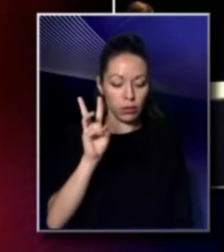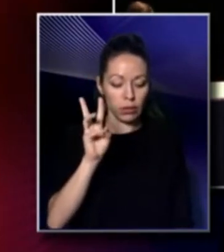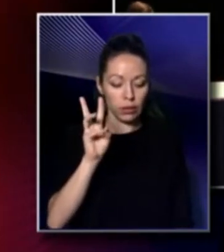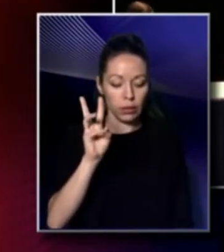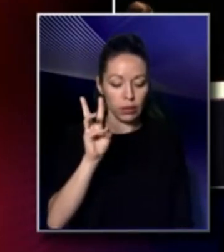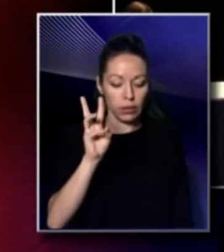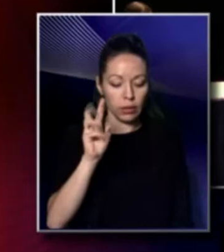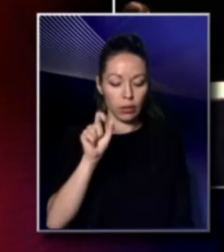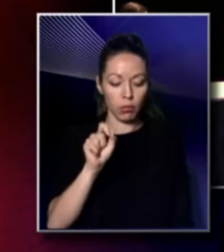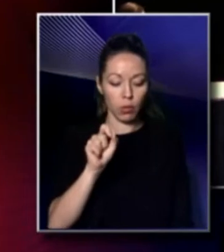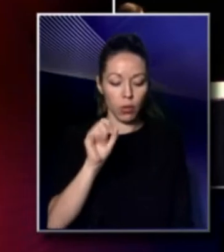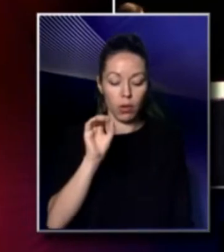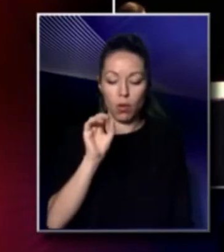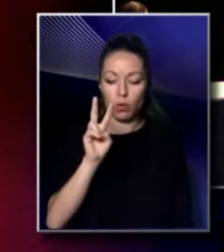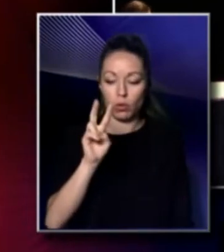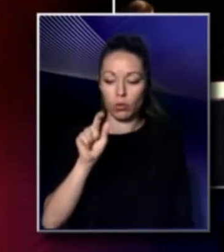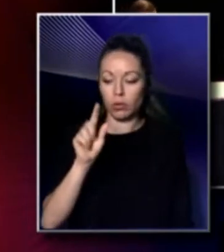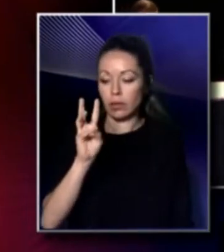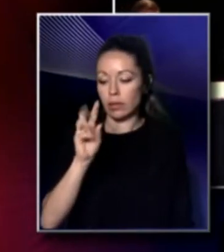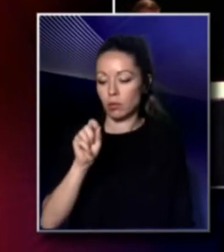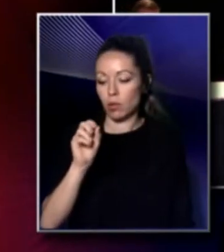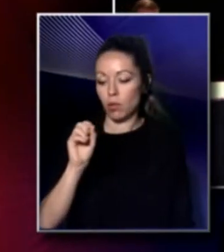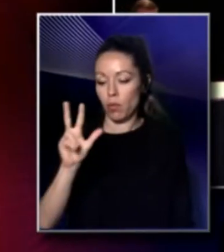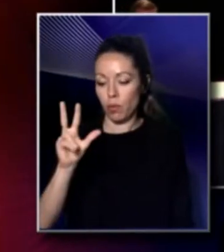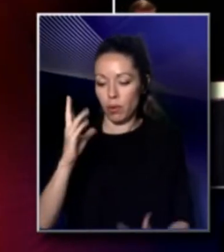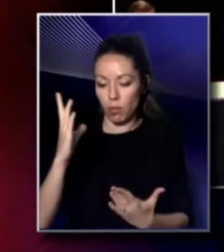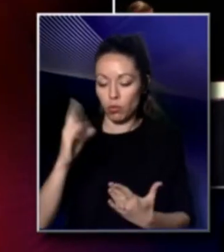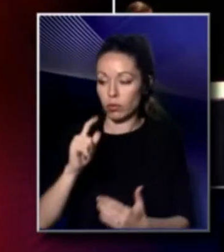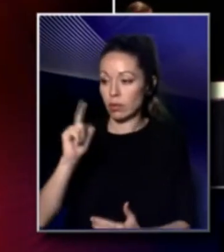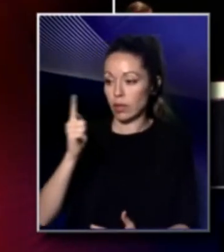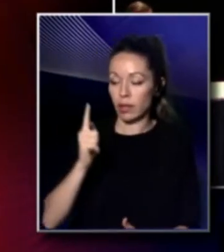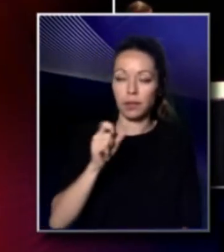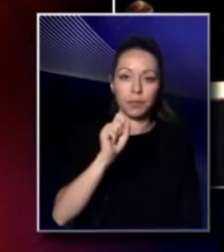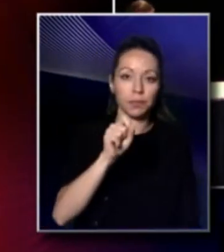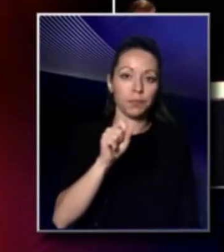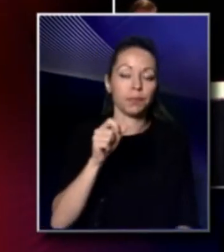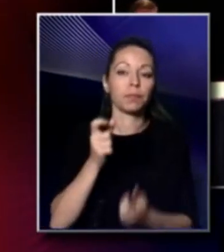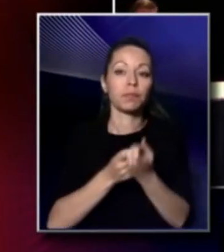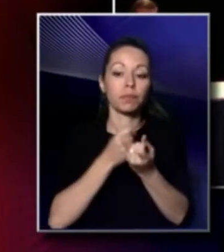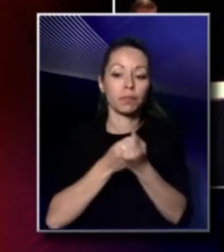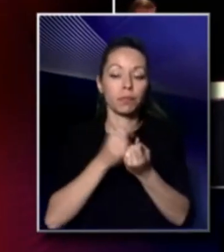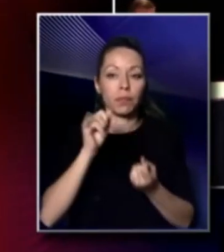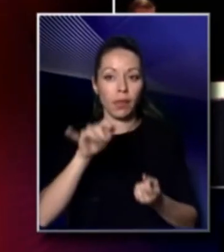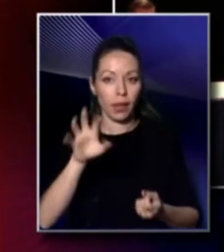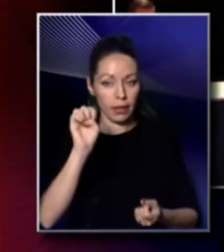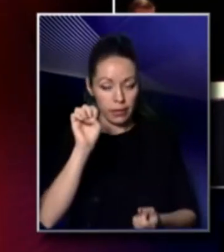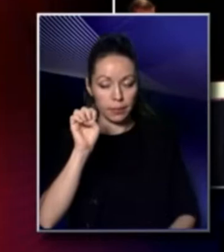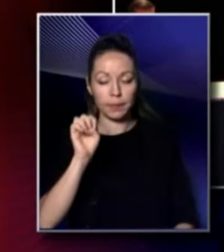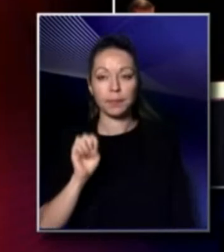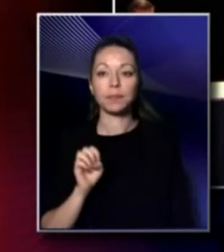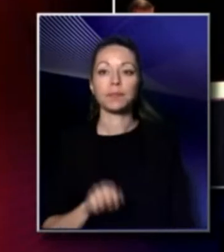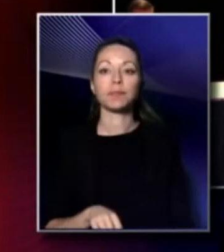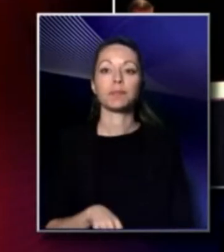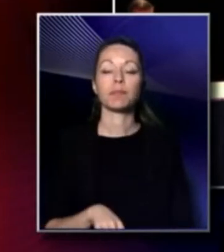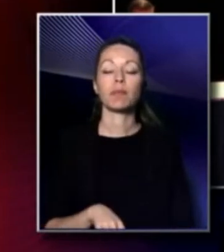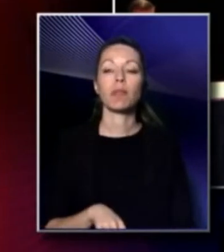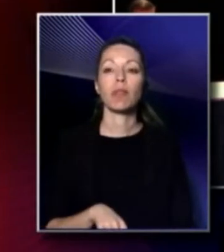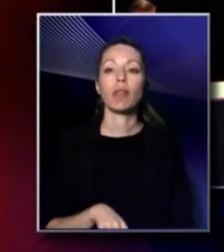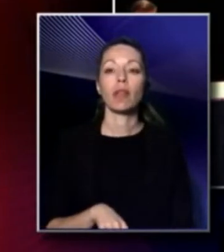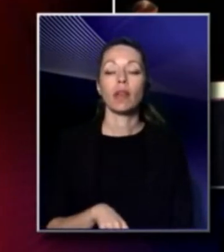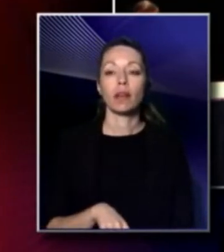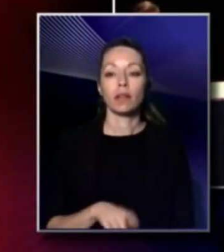Do we have a second? Yes. Second. Okay. All in favor? Aye. Aye. Aye. Okay. So next we